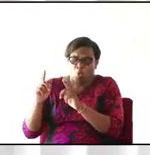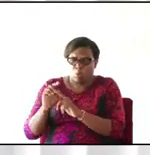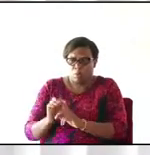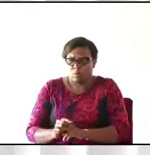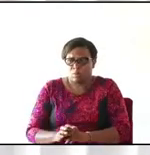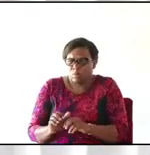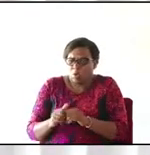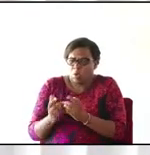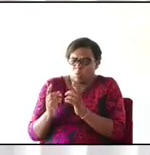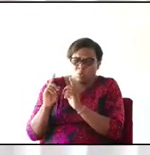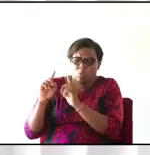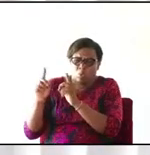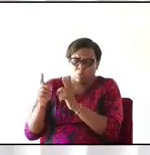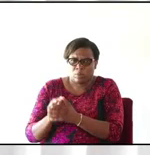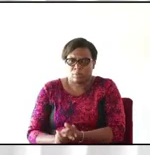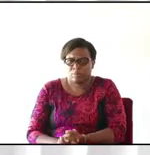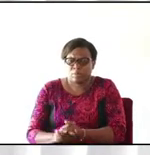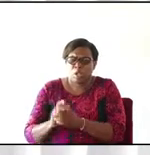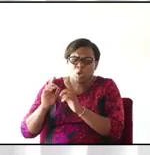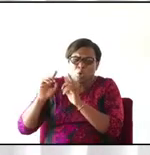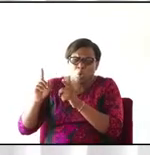The go concept.